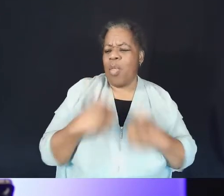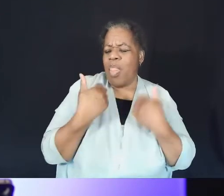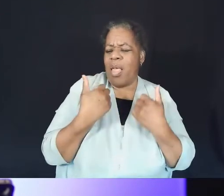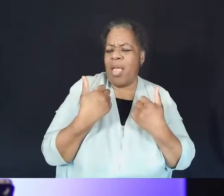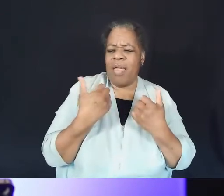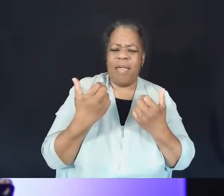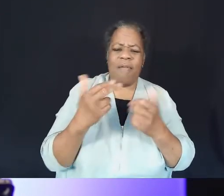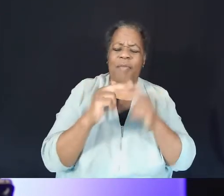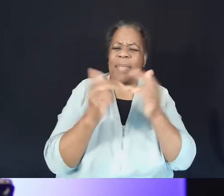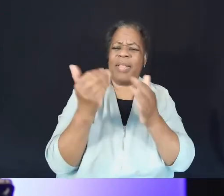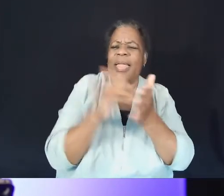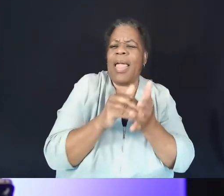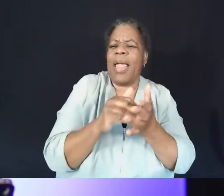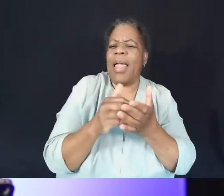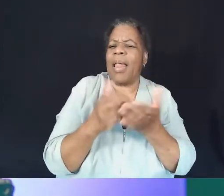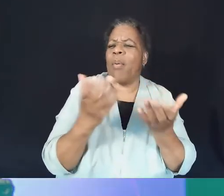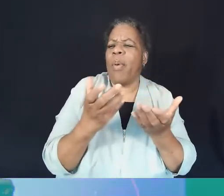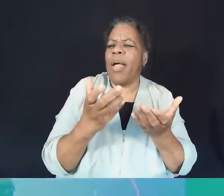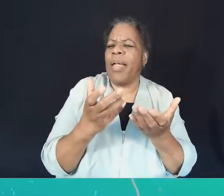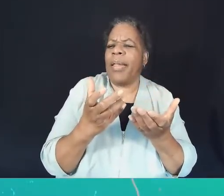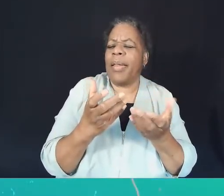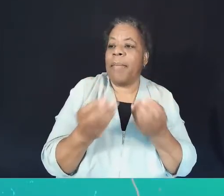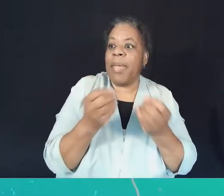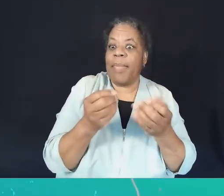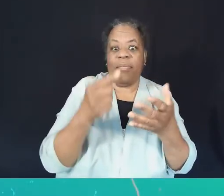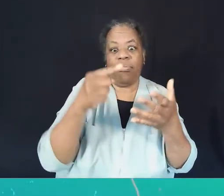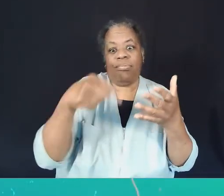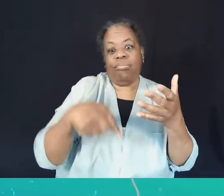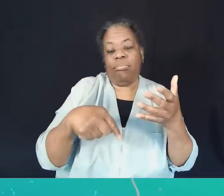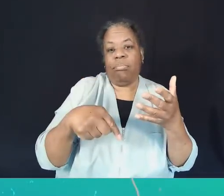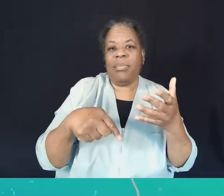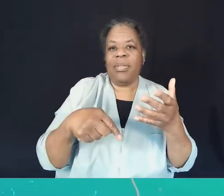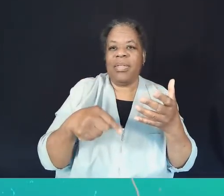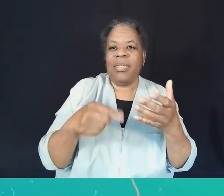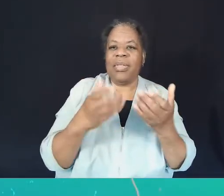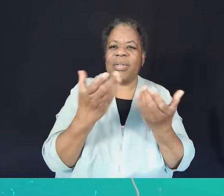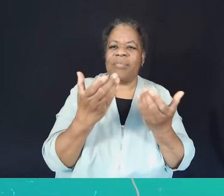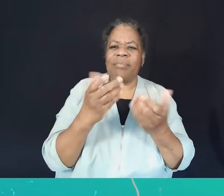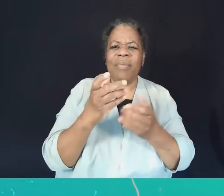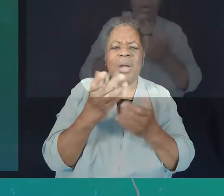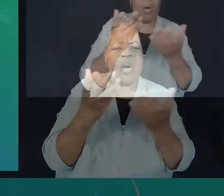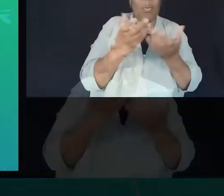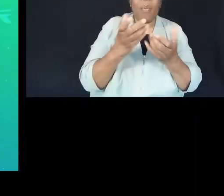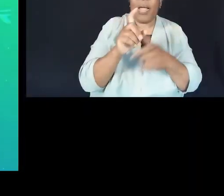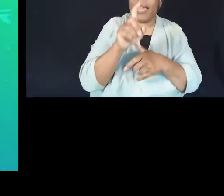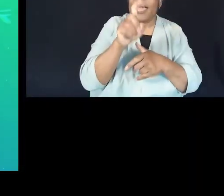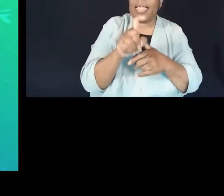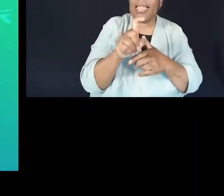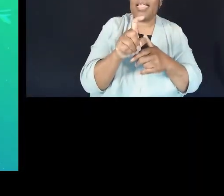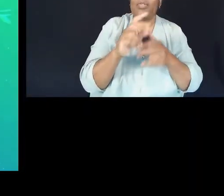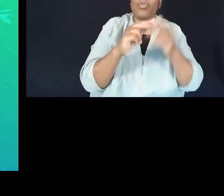Chances are it's a multiple set of things, but what needs rebuilding in your life?